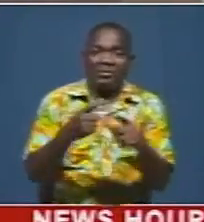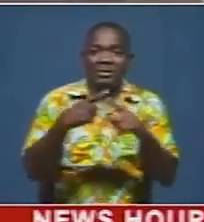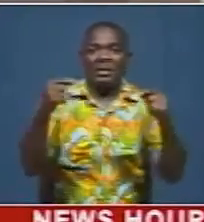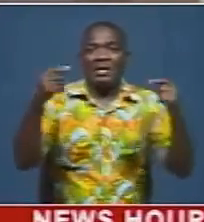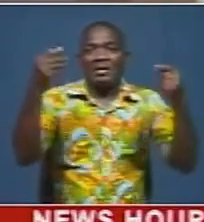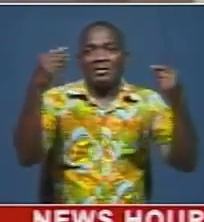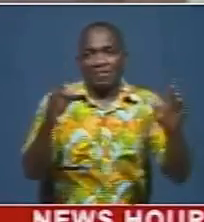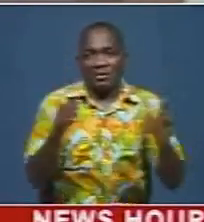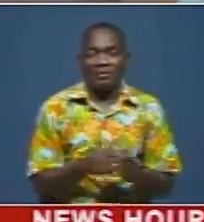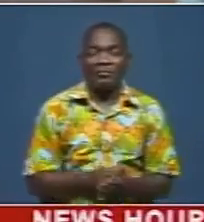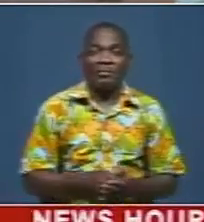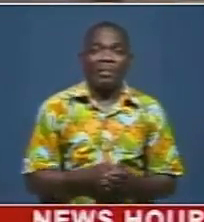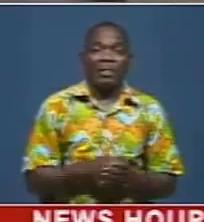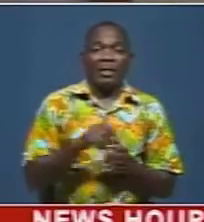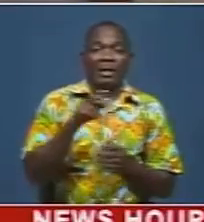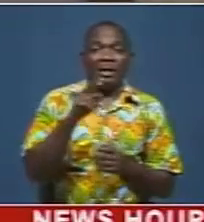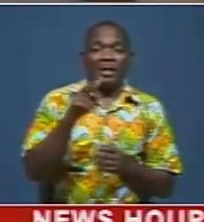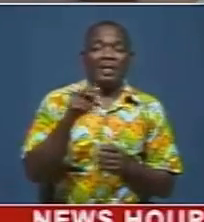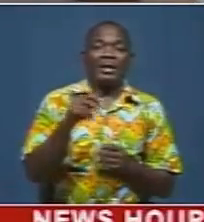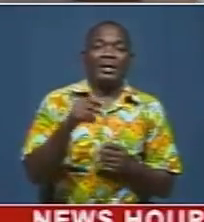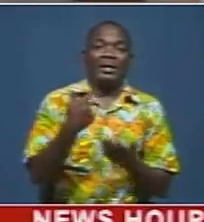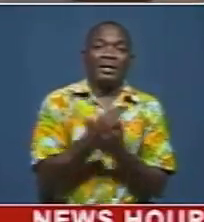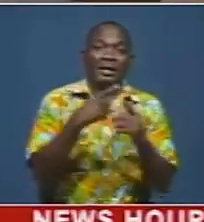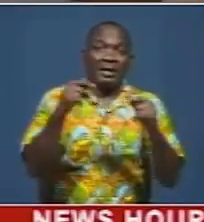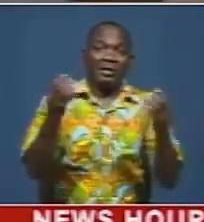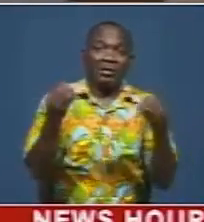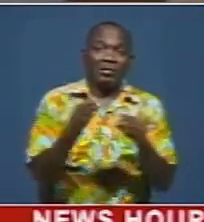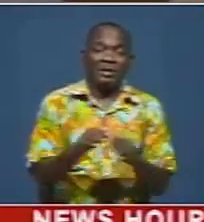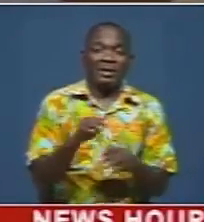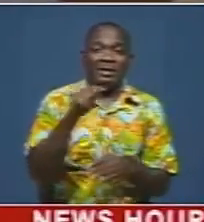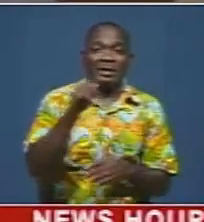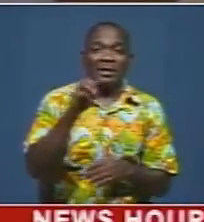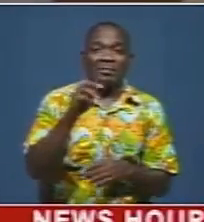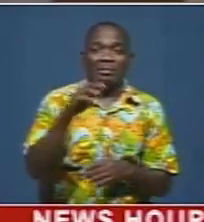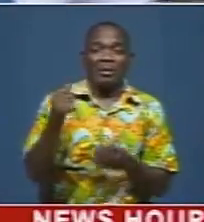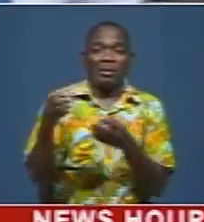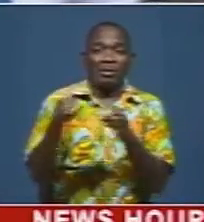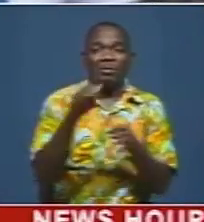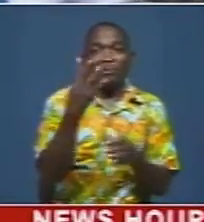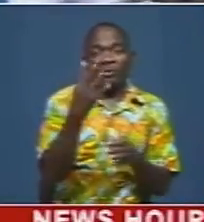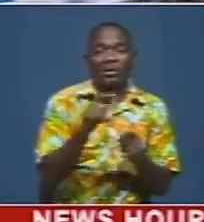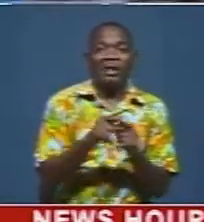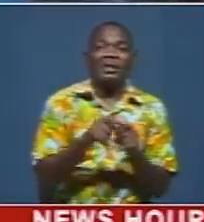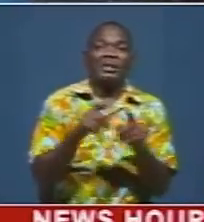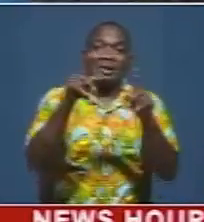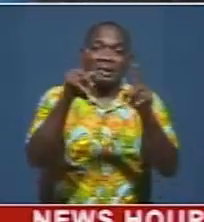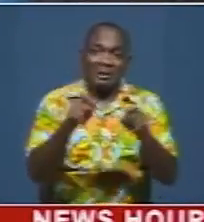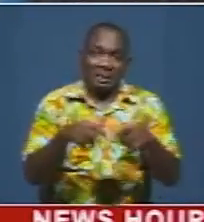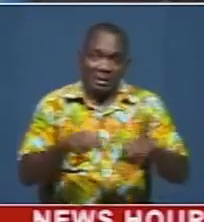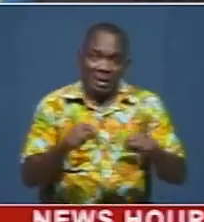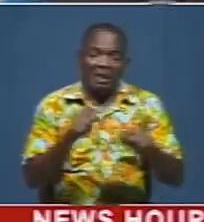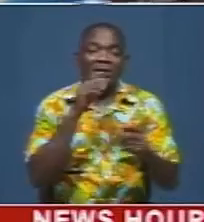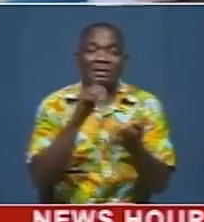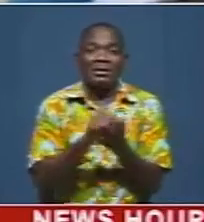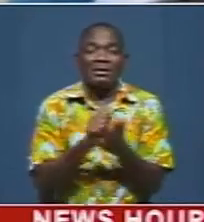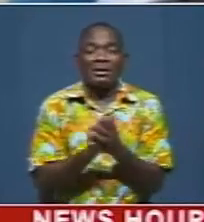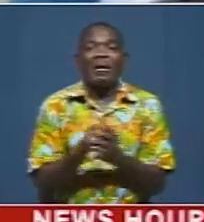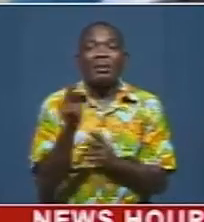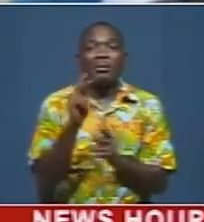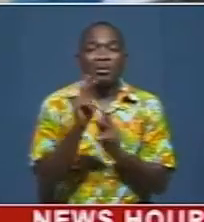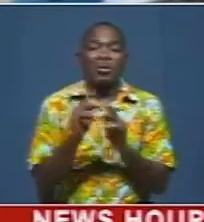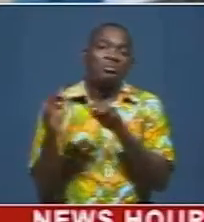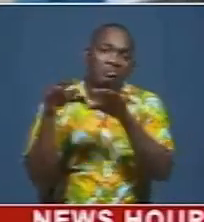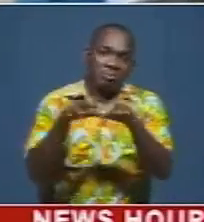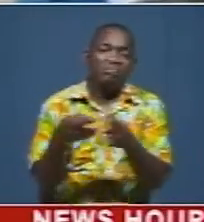national ID. NIA officials at the Tema Community 4 office, where the pilot is taking place, say the response has